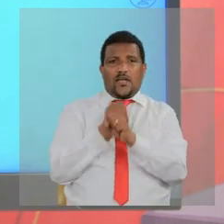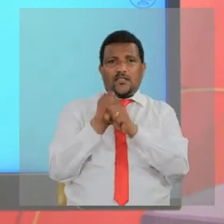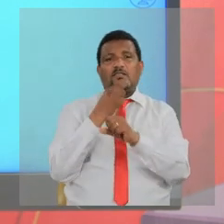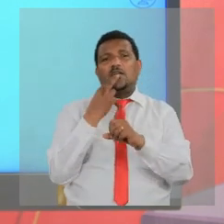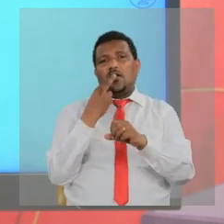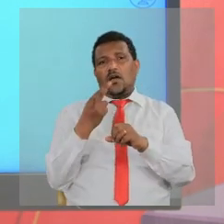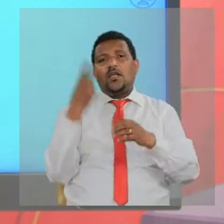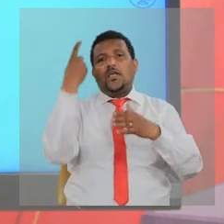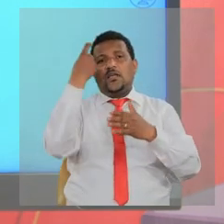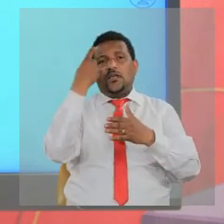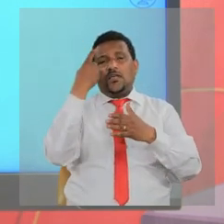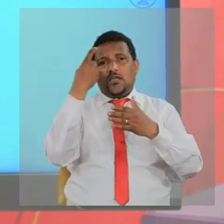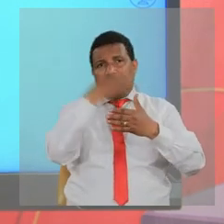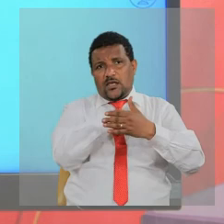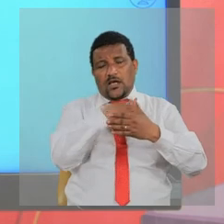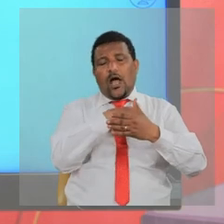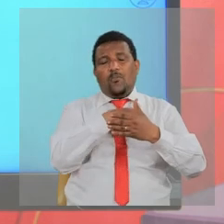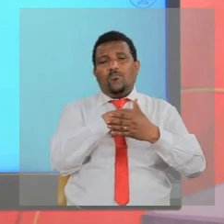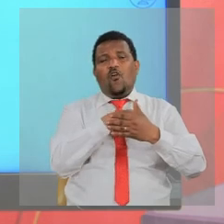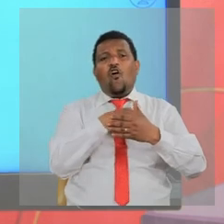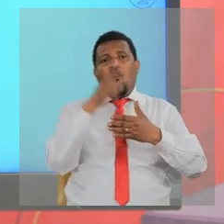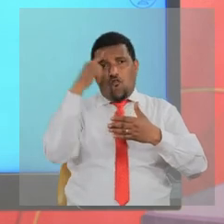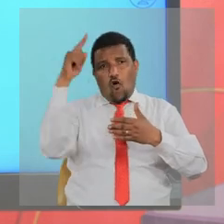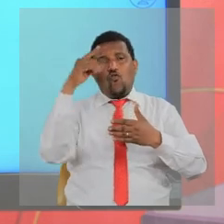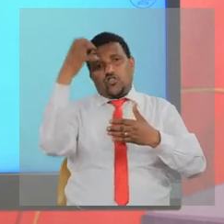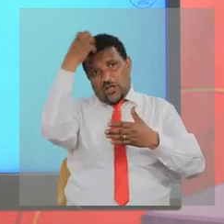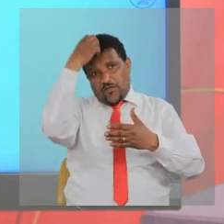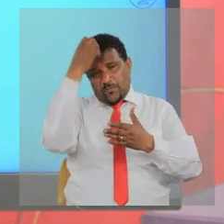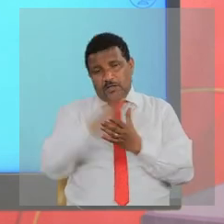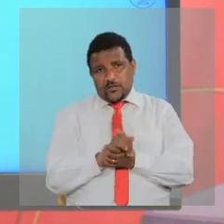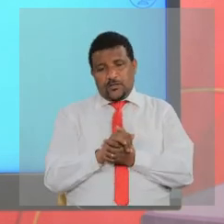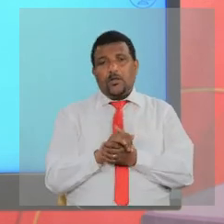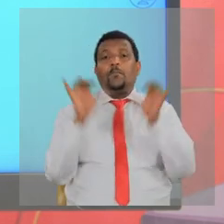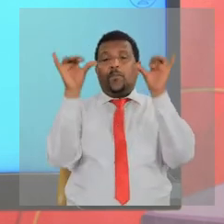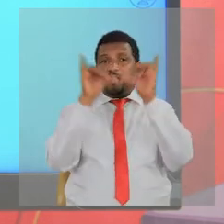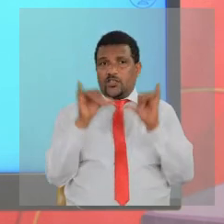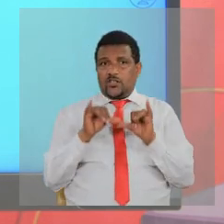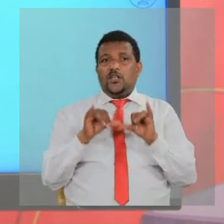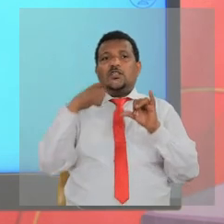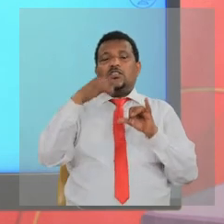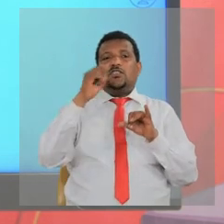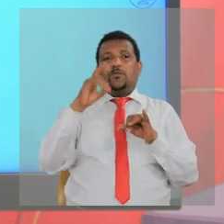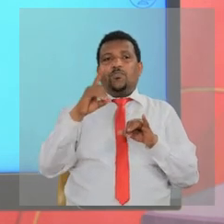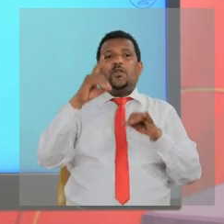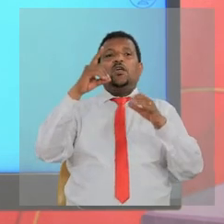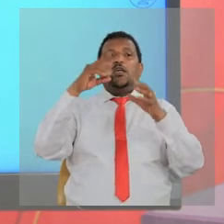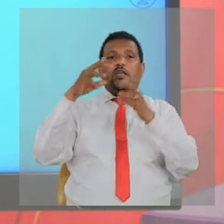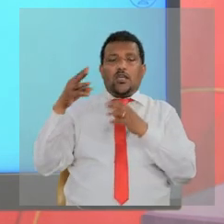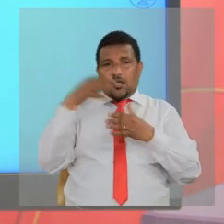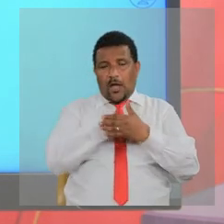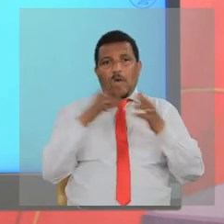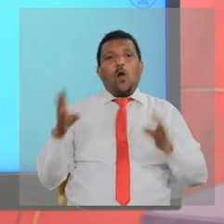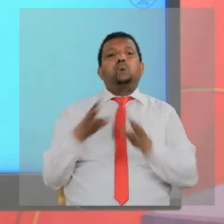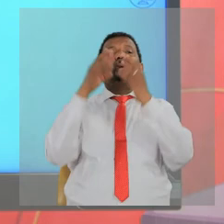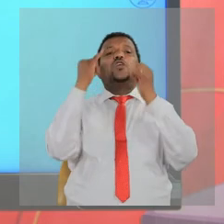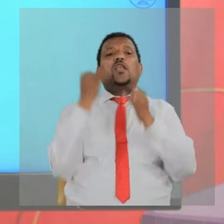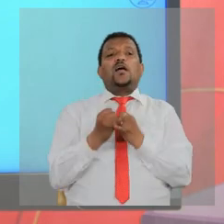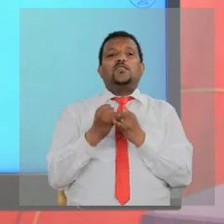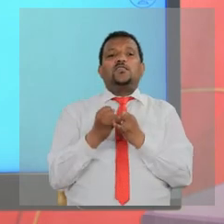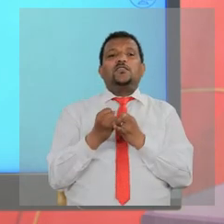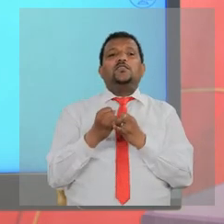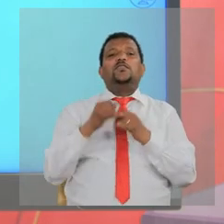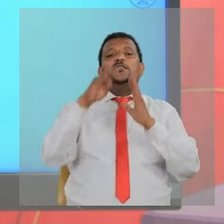are income for the government, so we have to add on measuring GDP using the income approach. And the last one